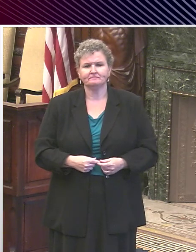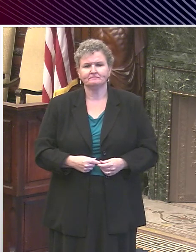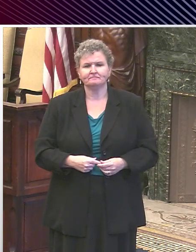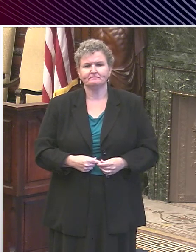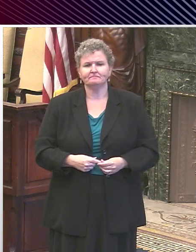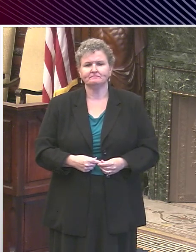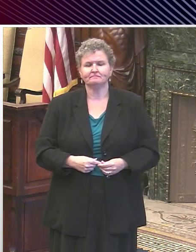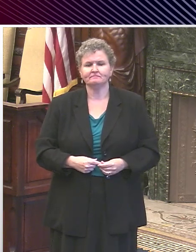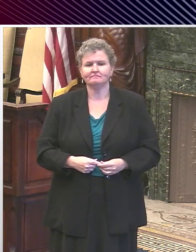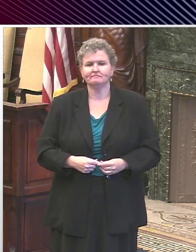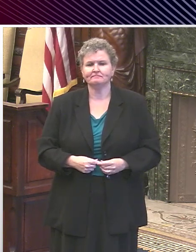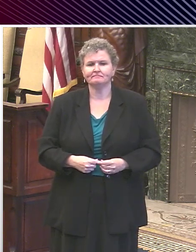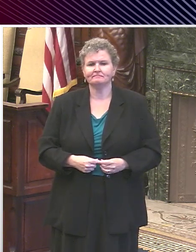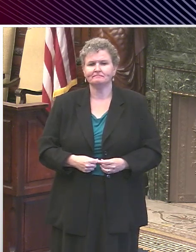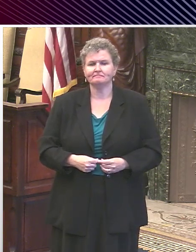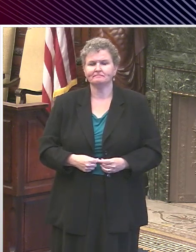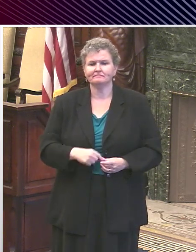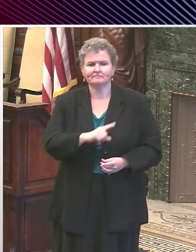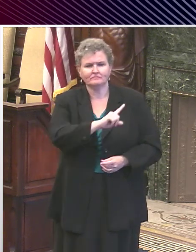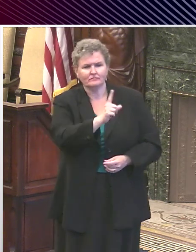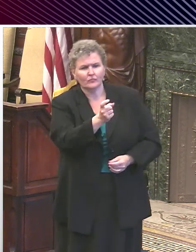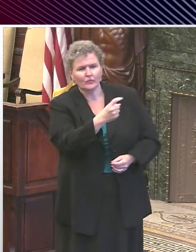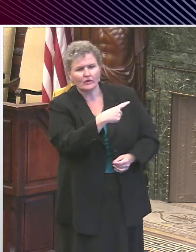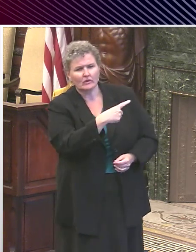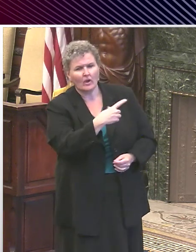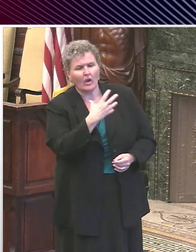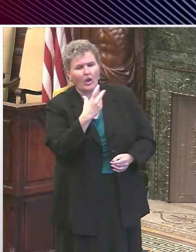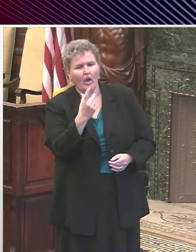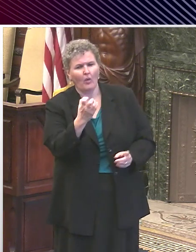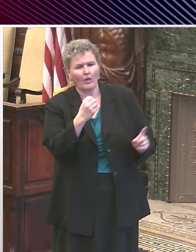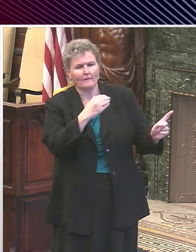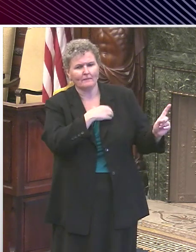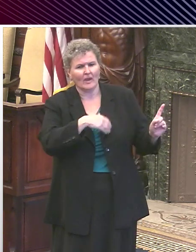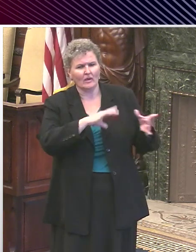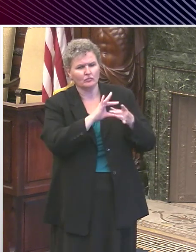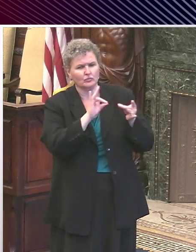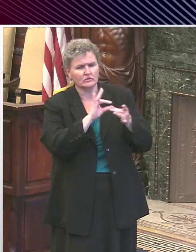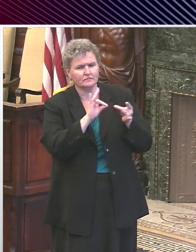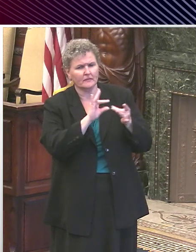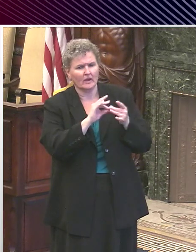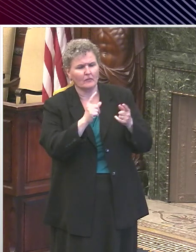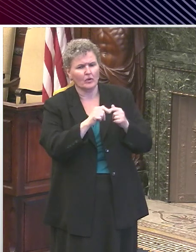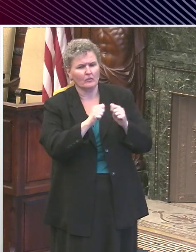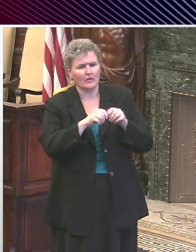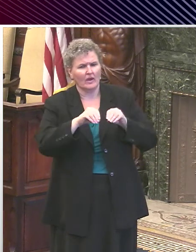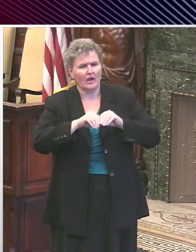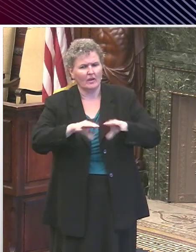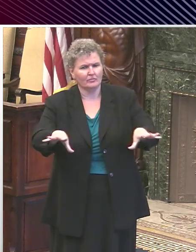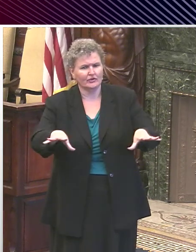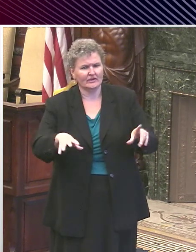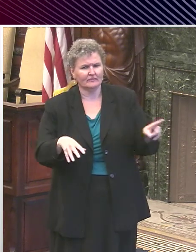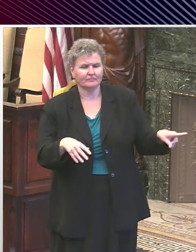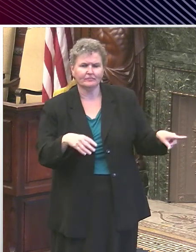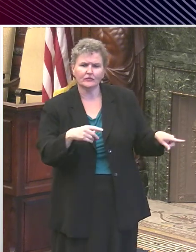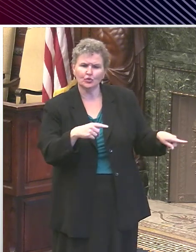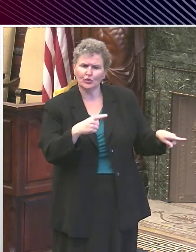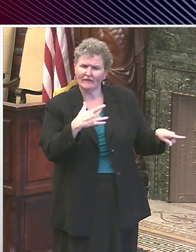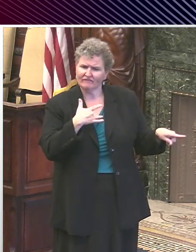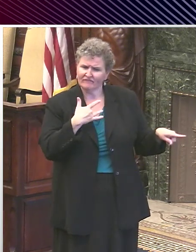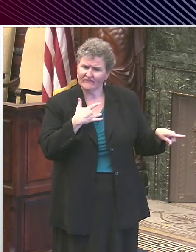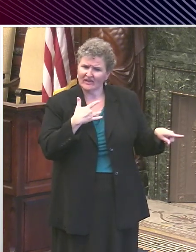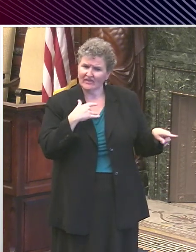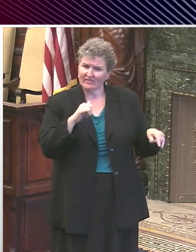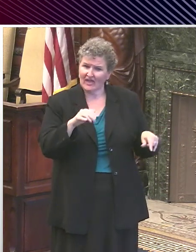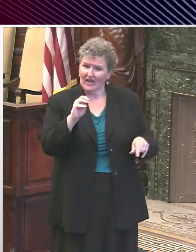Just wanted to give Mayor Kenney a chance to respond to this whole COVID outbreak. And again, Mayor, do you feel that MLB games